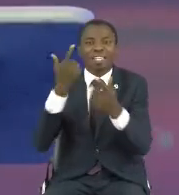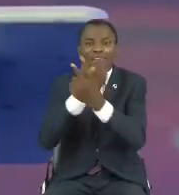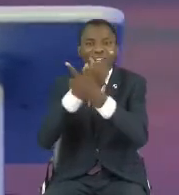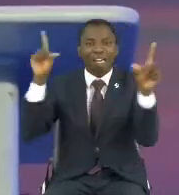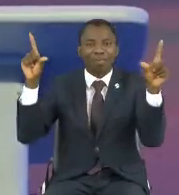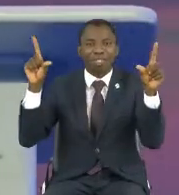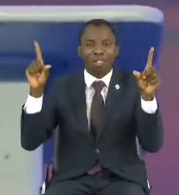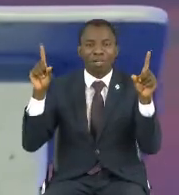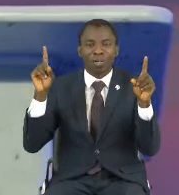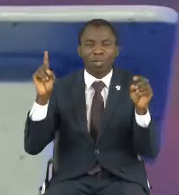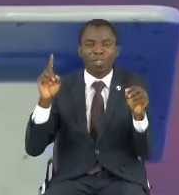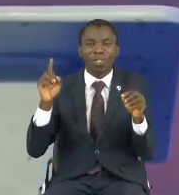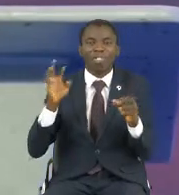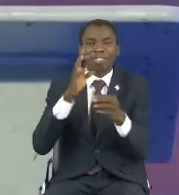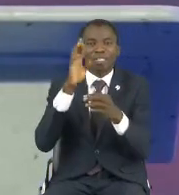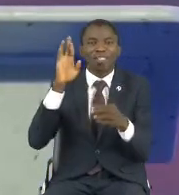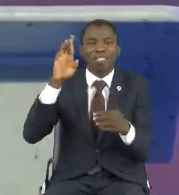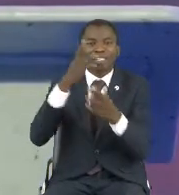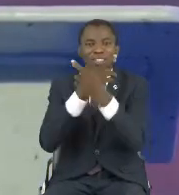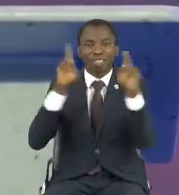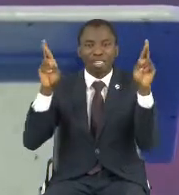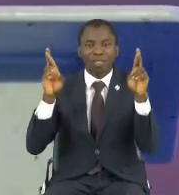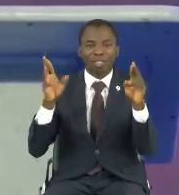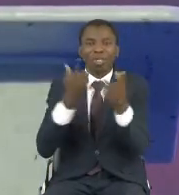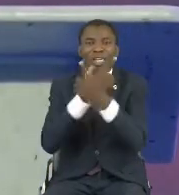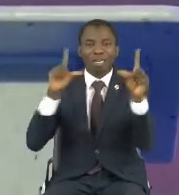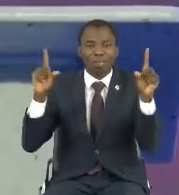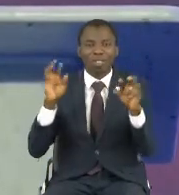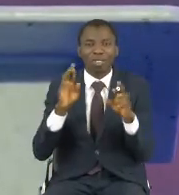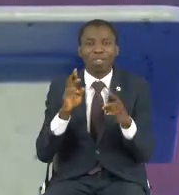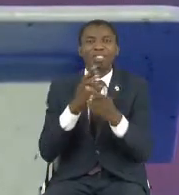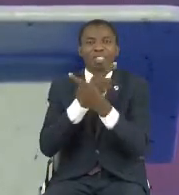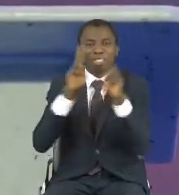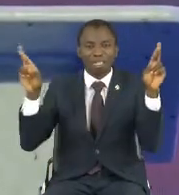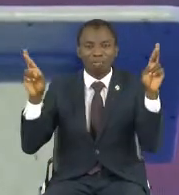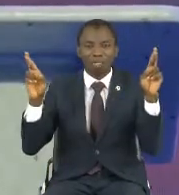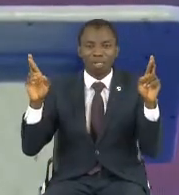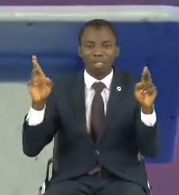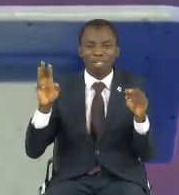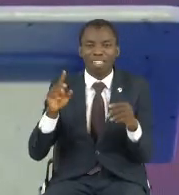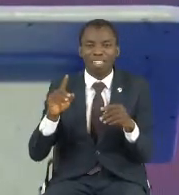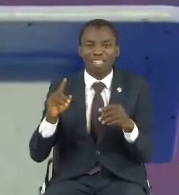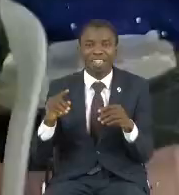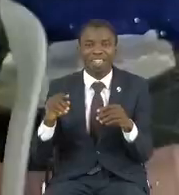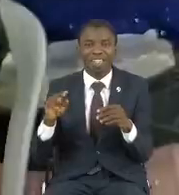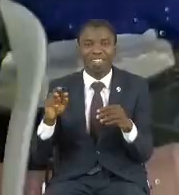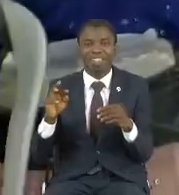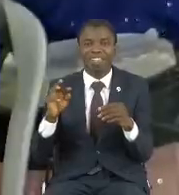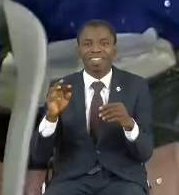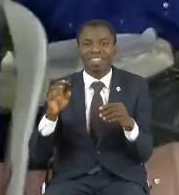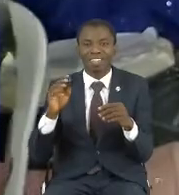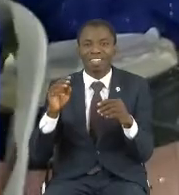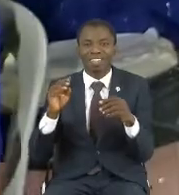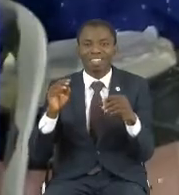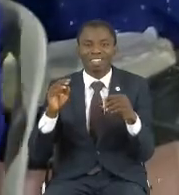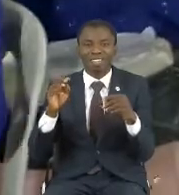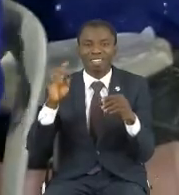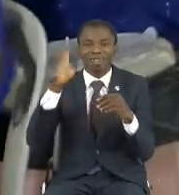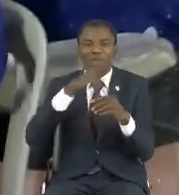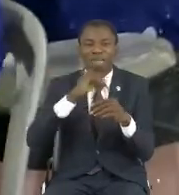Liberation, redemption, redemption, liberation, by Elsa, Taraba, Taraba, by Elsa.